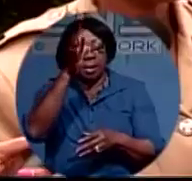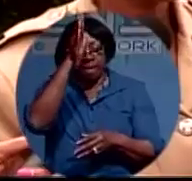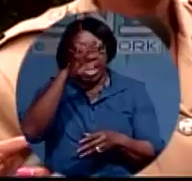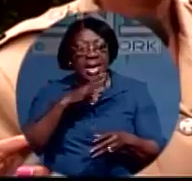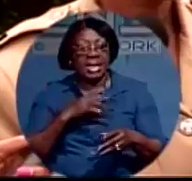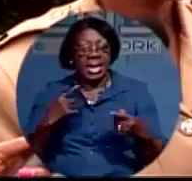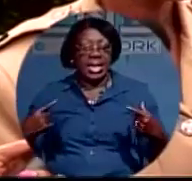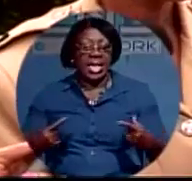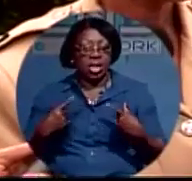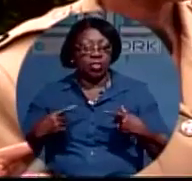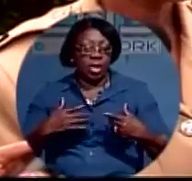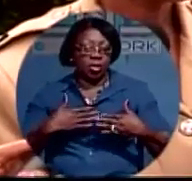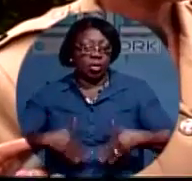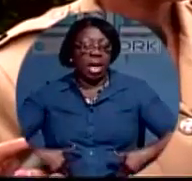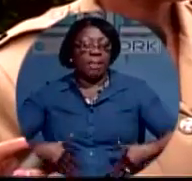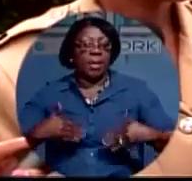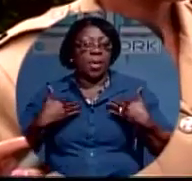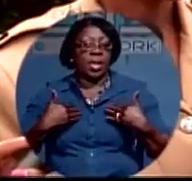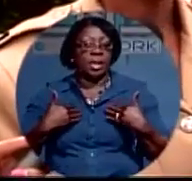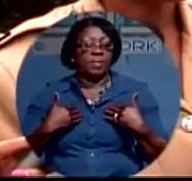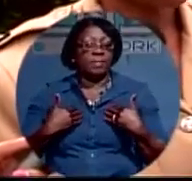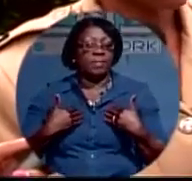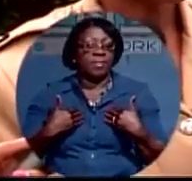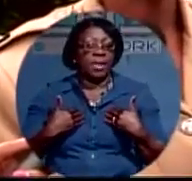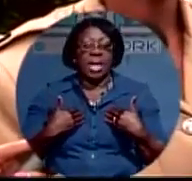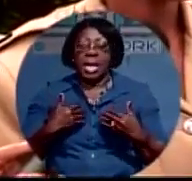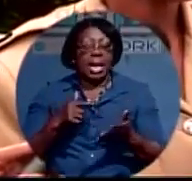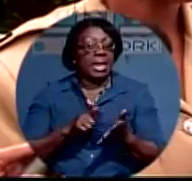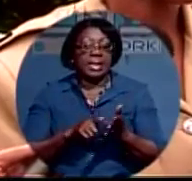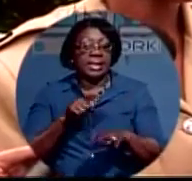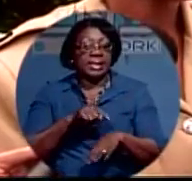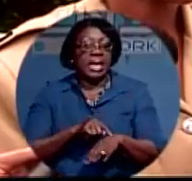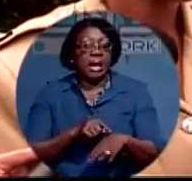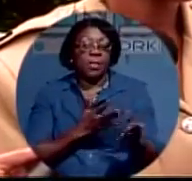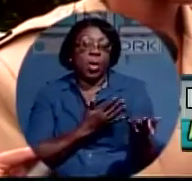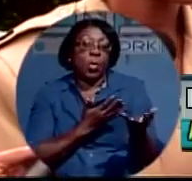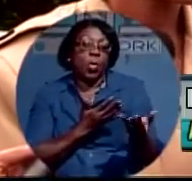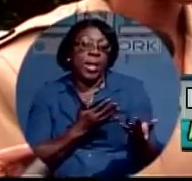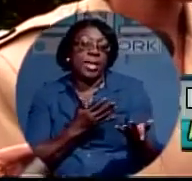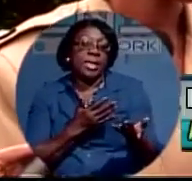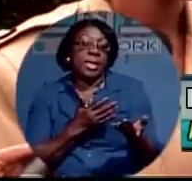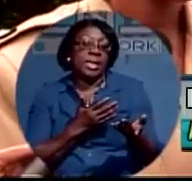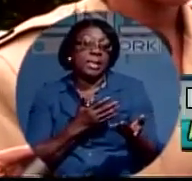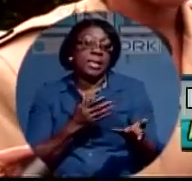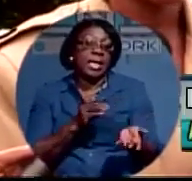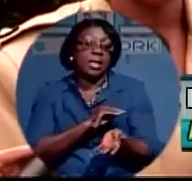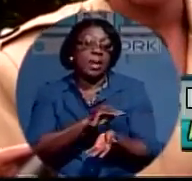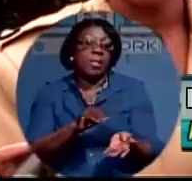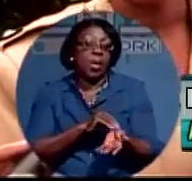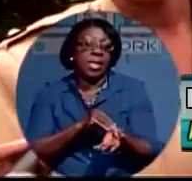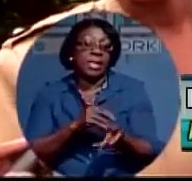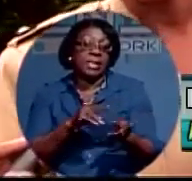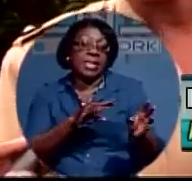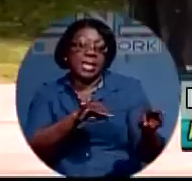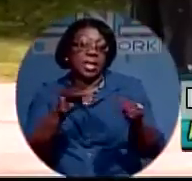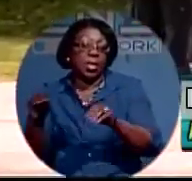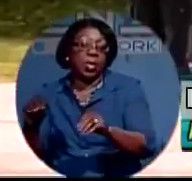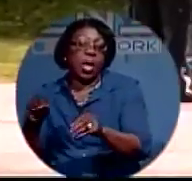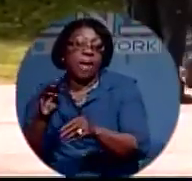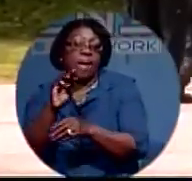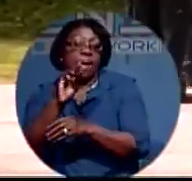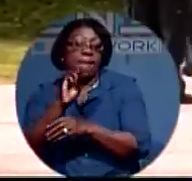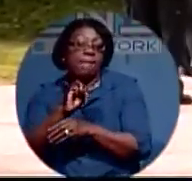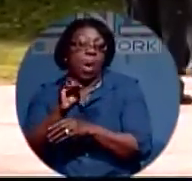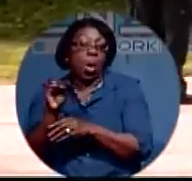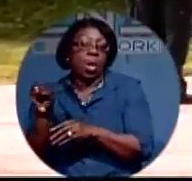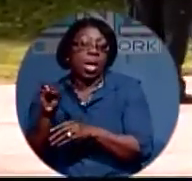Can you confirm whether it was gunshot? At this time, we're going to wait until our officers or the body is transported to the morgue and our officers can do a